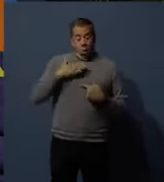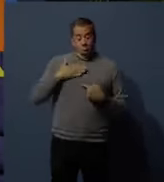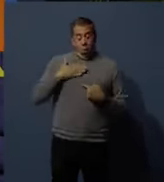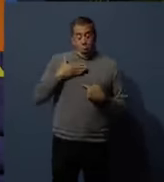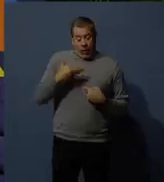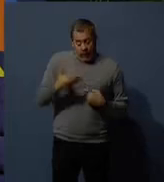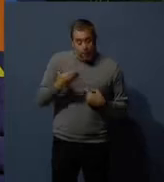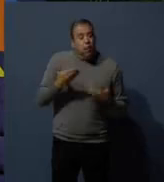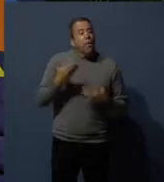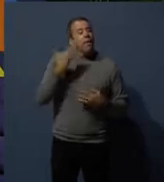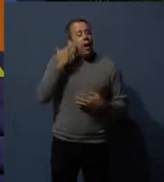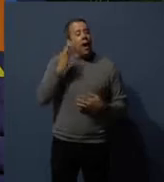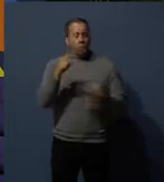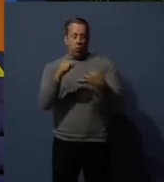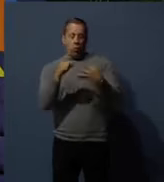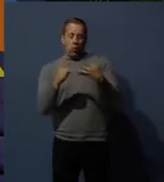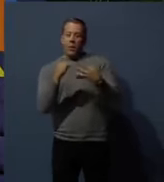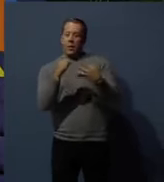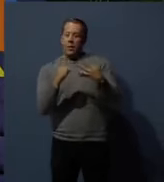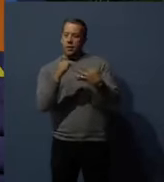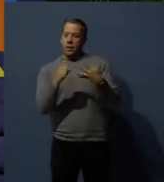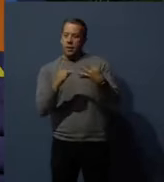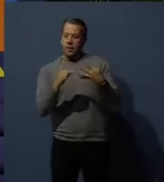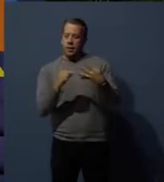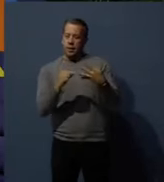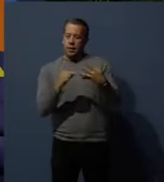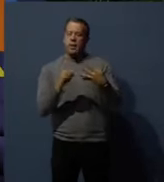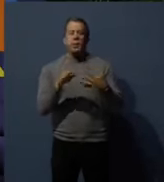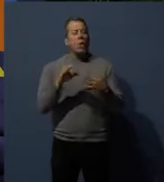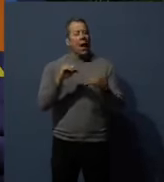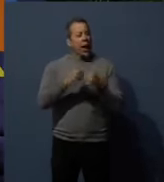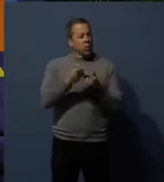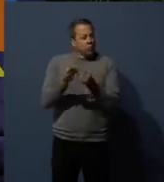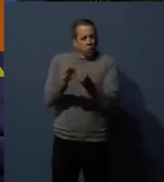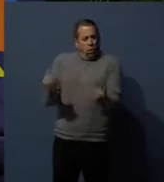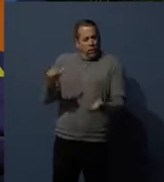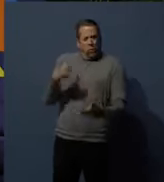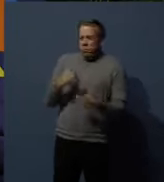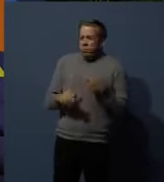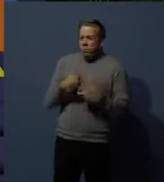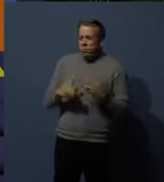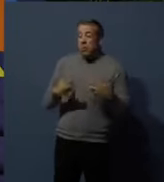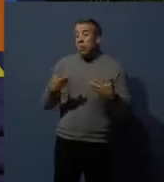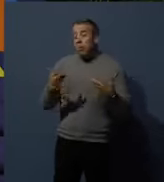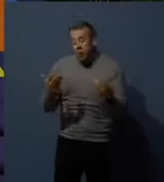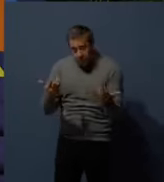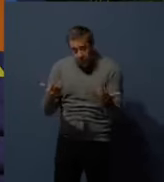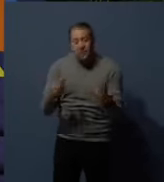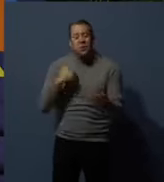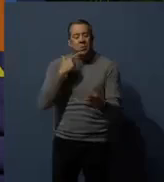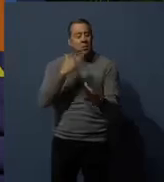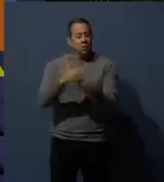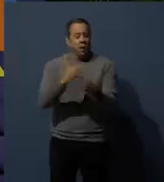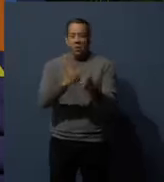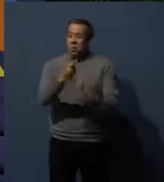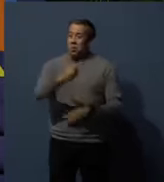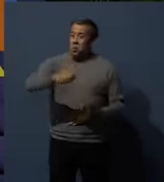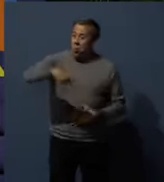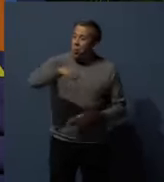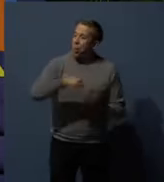those first three, okay? And so how do you overcome this? Well, I'm going to share with you exactly what we did one Sunday